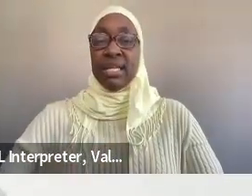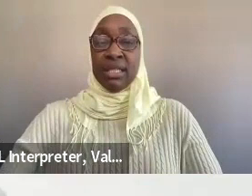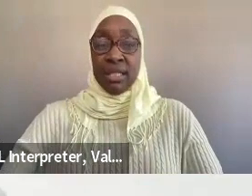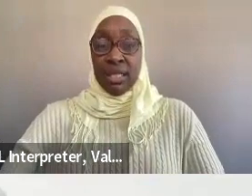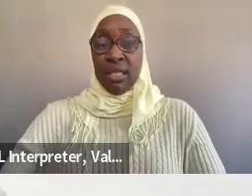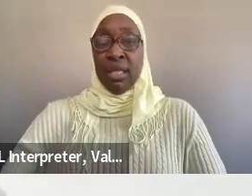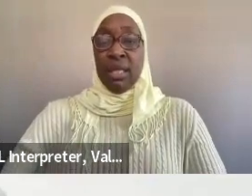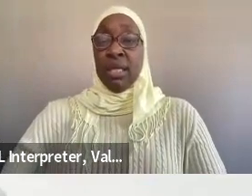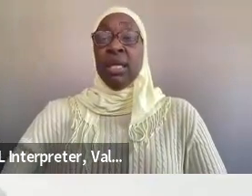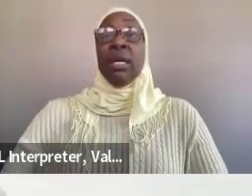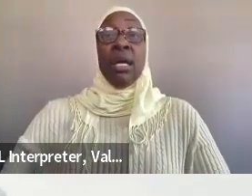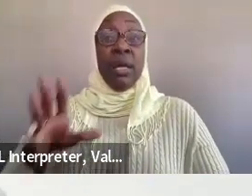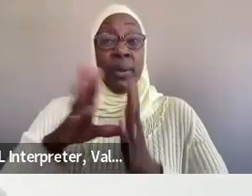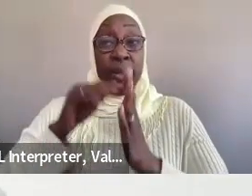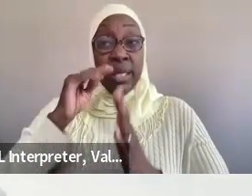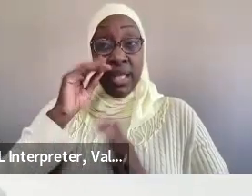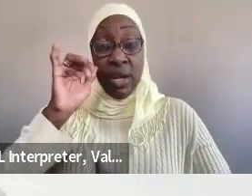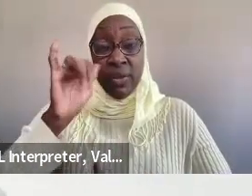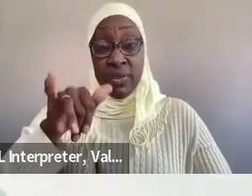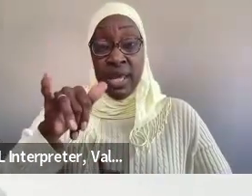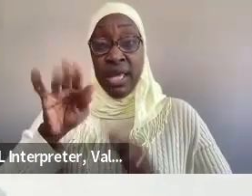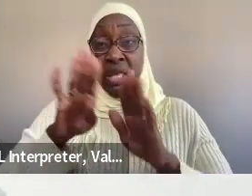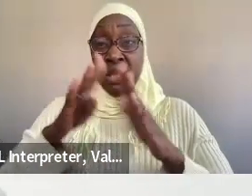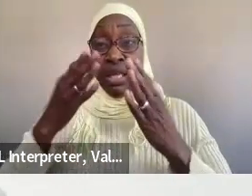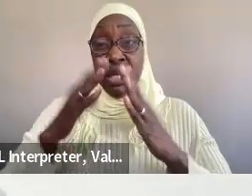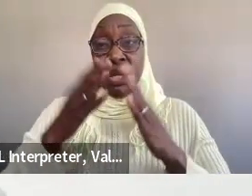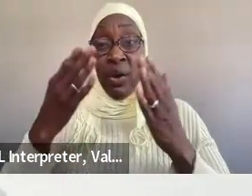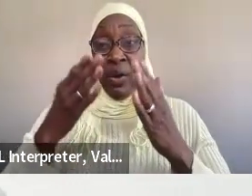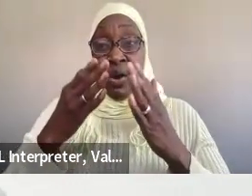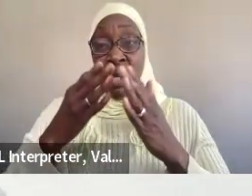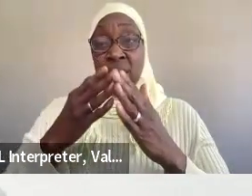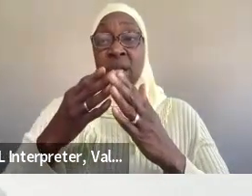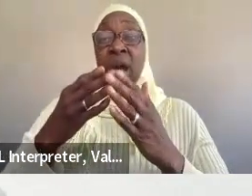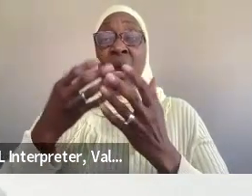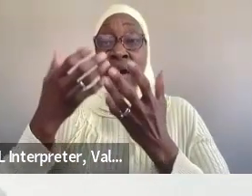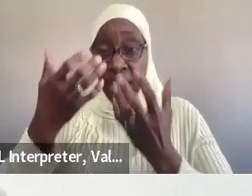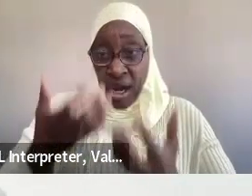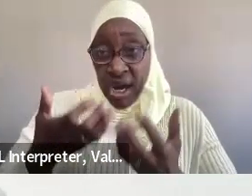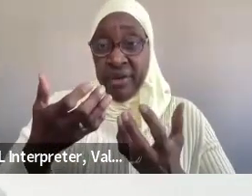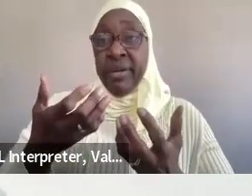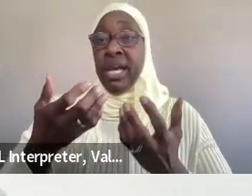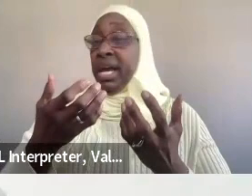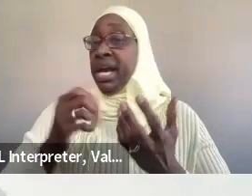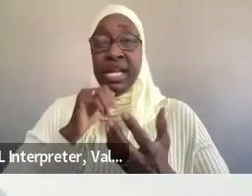things we found was that the doors are particularly heavy and did not have any push buttons.